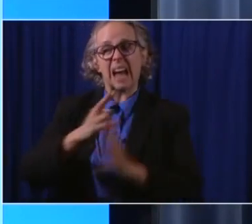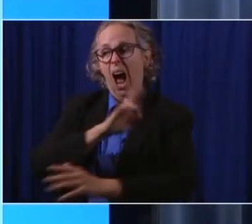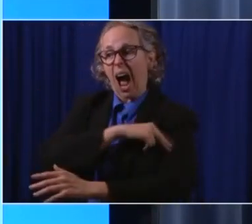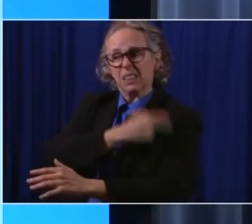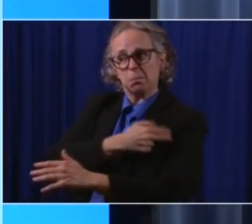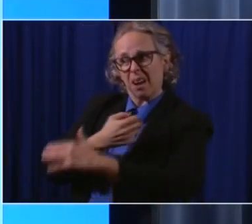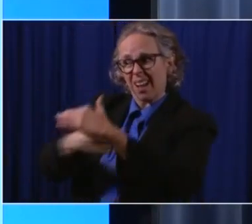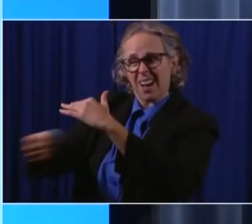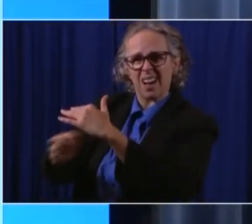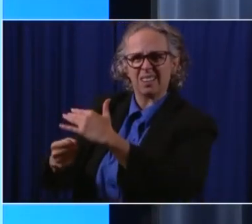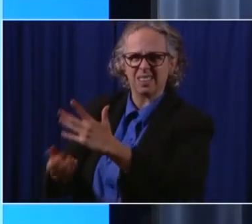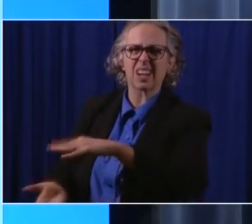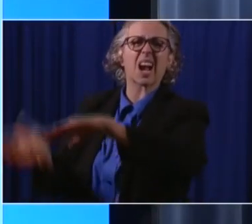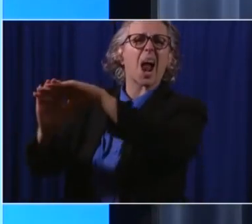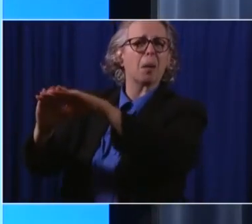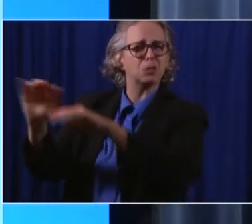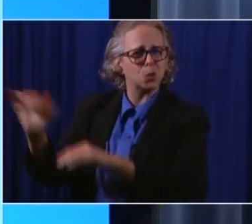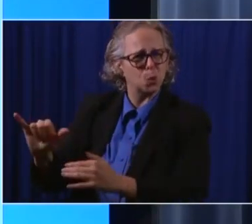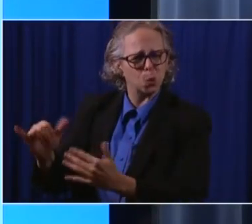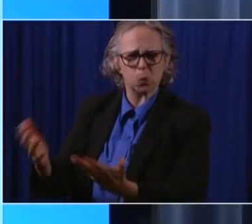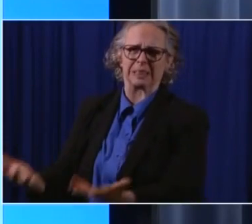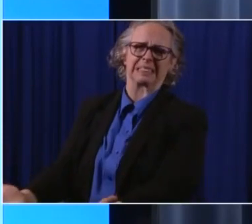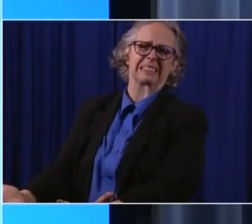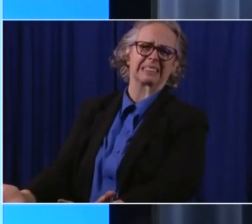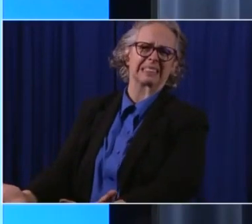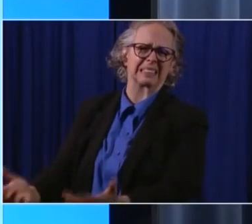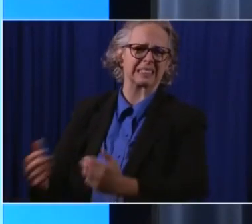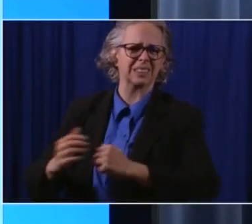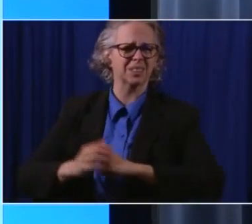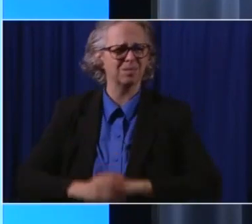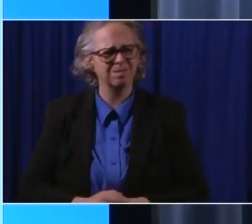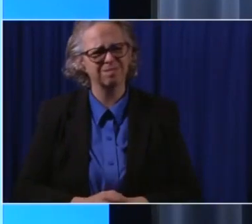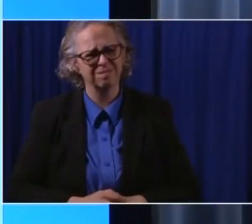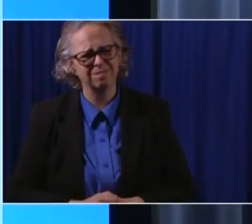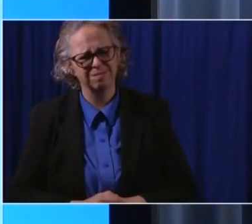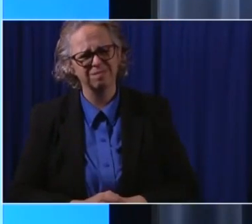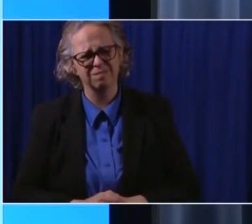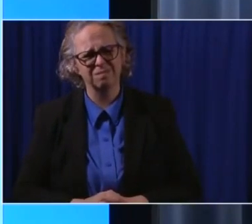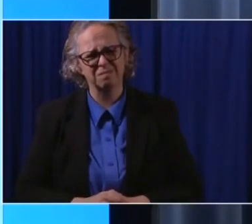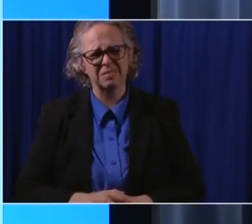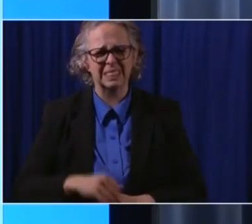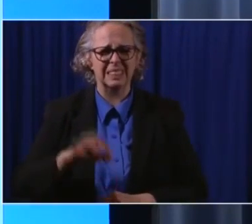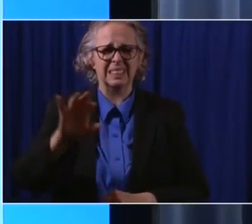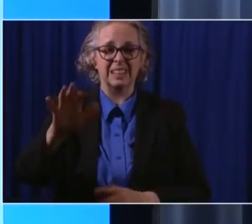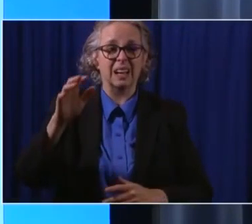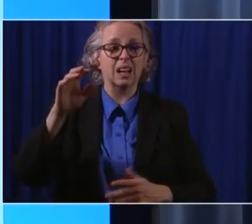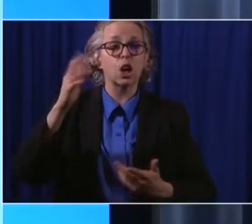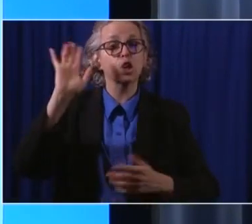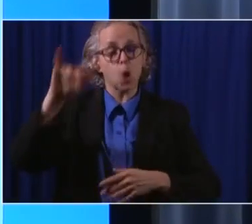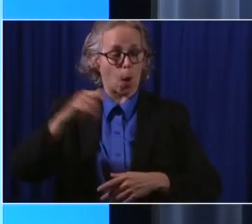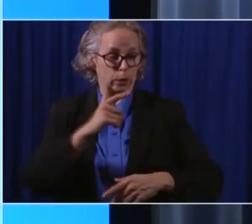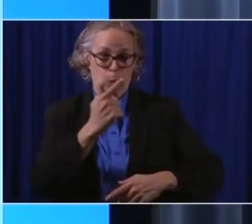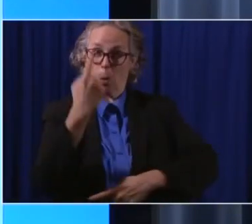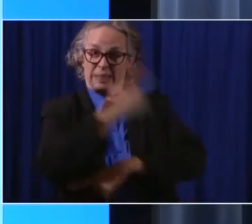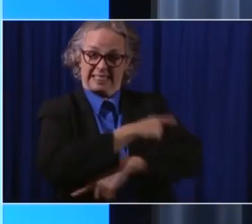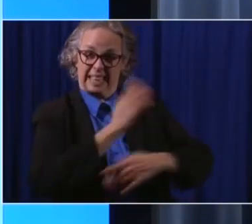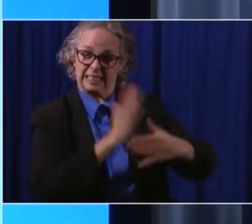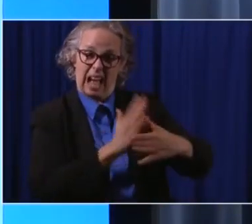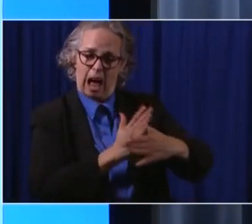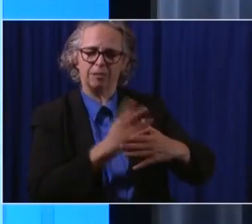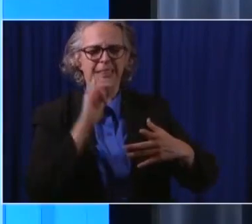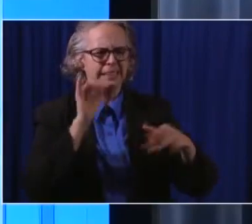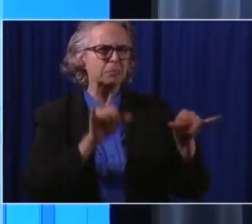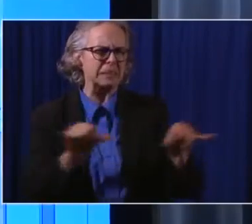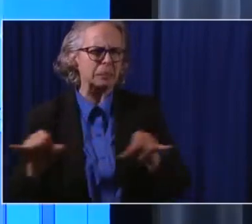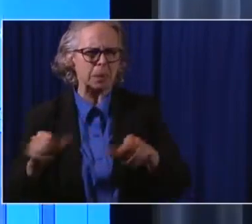and the deaths are running about the same as the last 21-day average. So let's look at the next one,